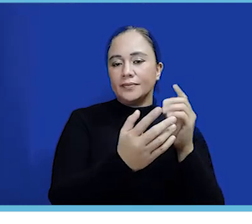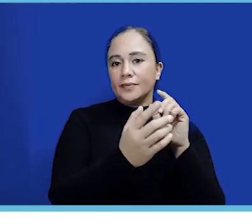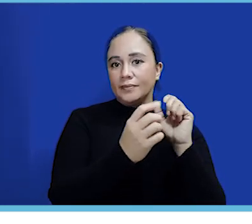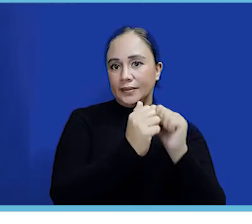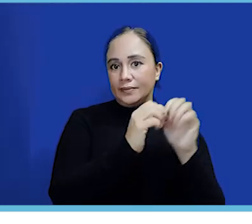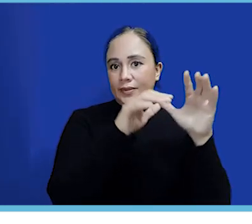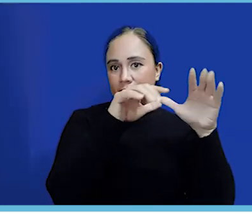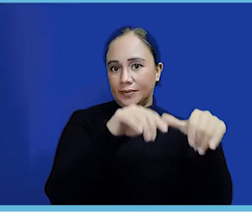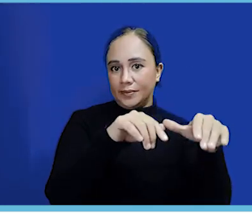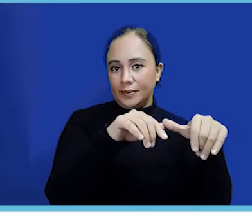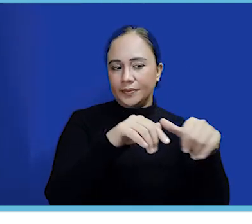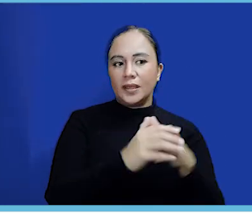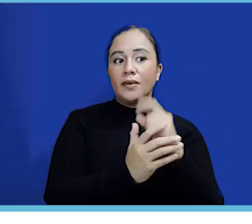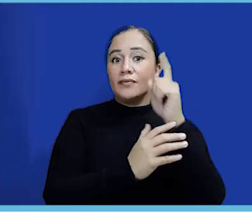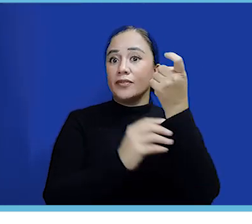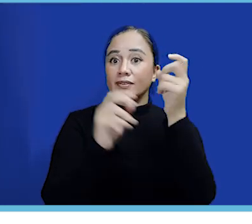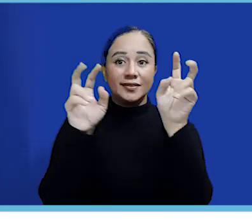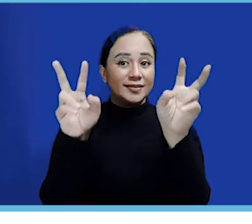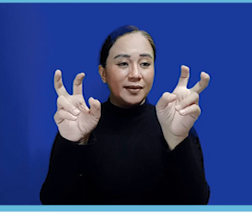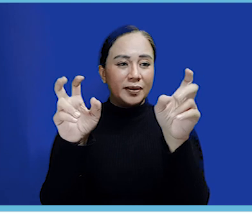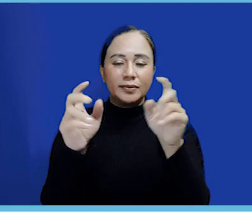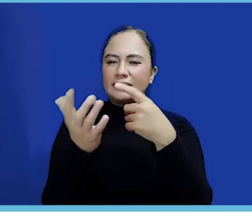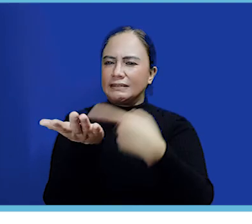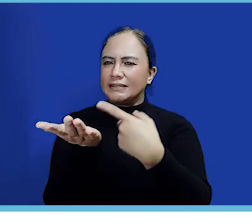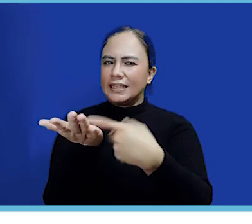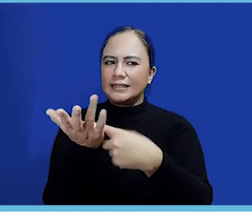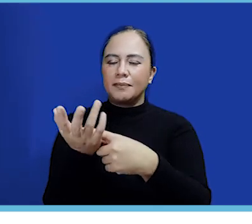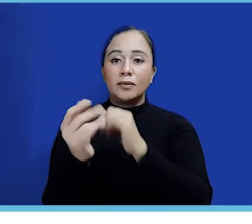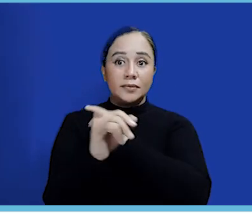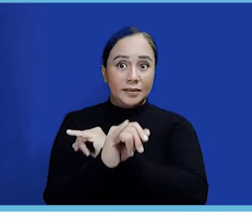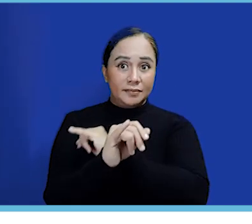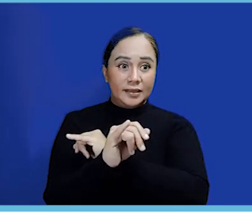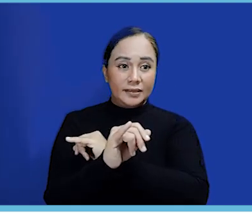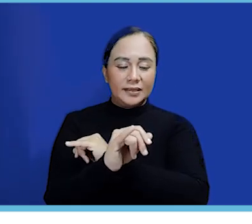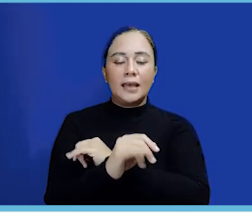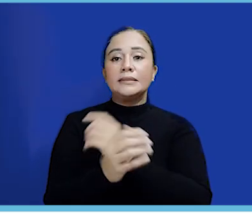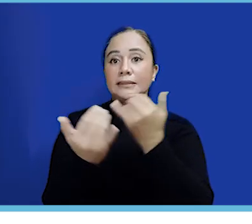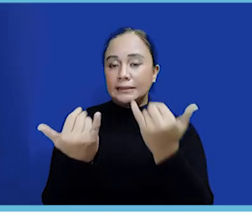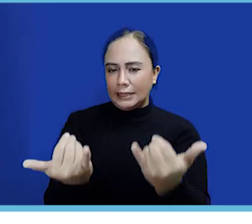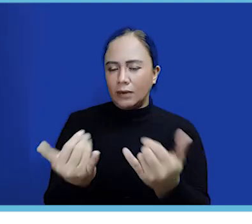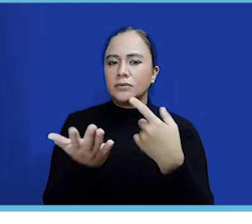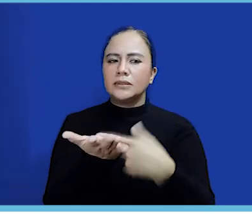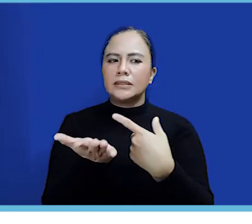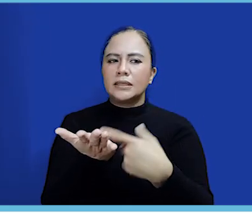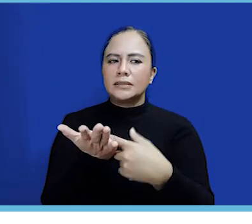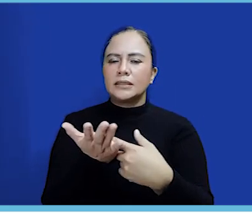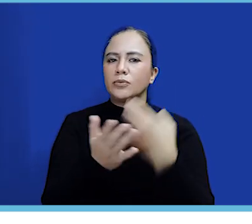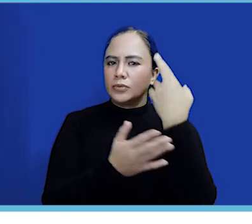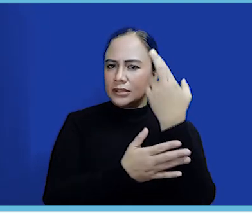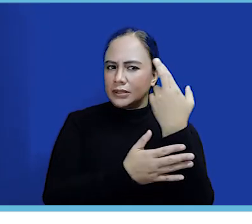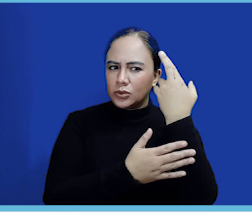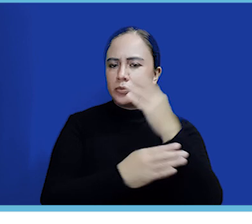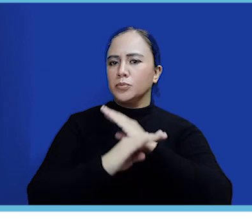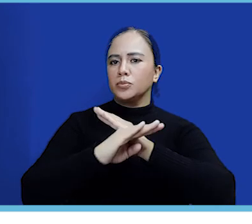disability. In our first topic, we talked about impairment. This time, we will discuss the